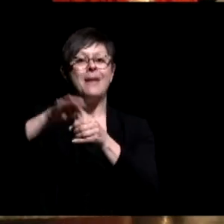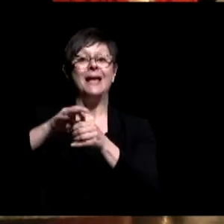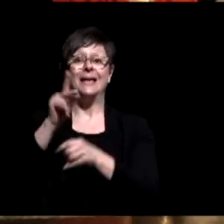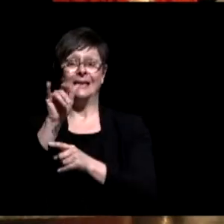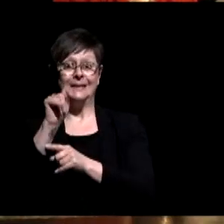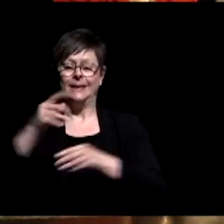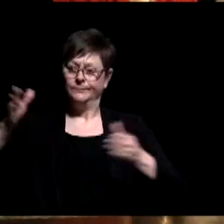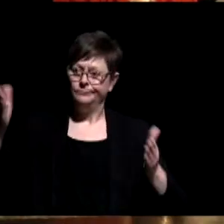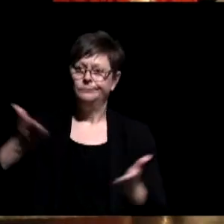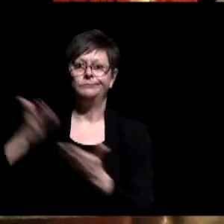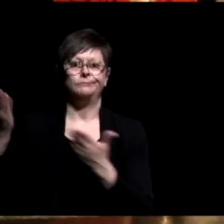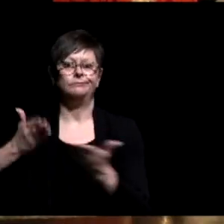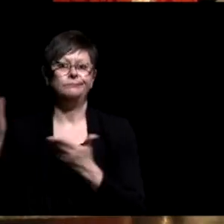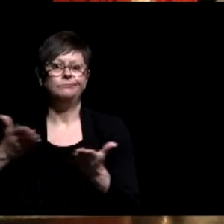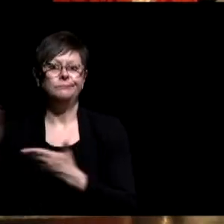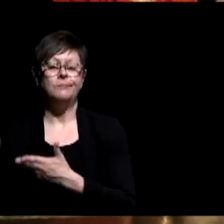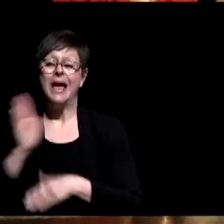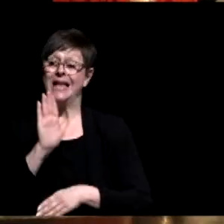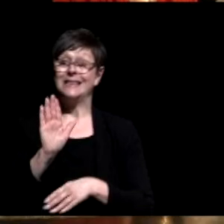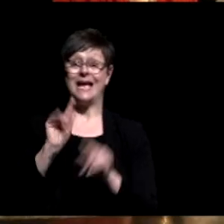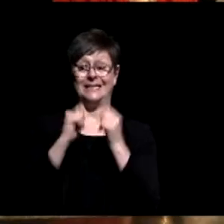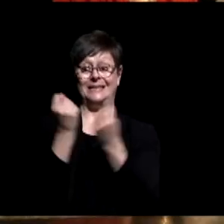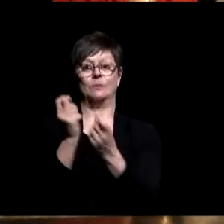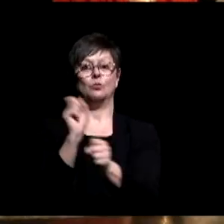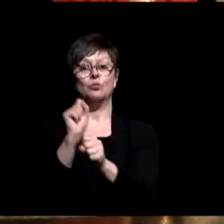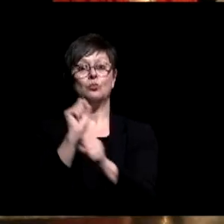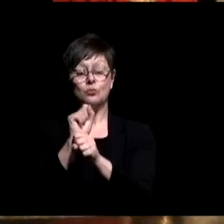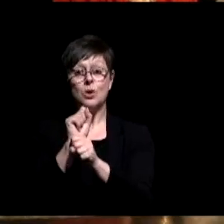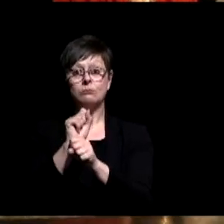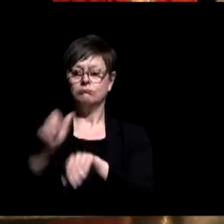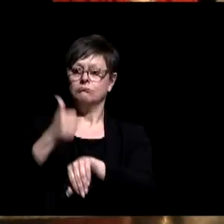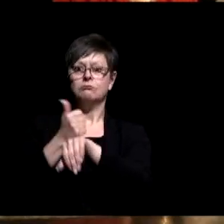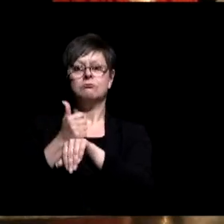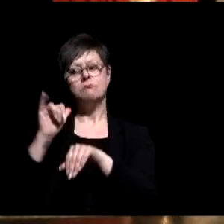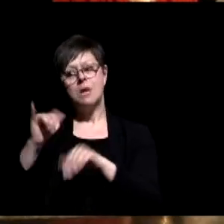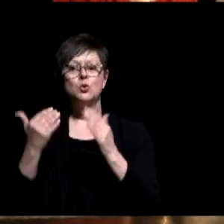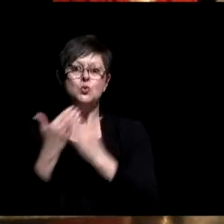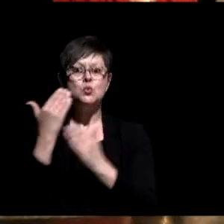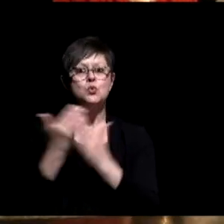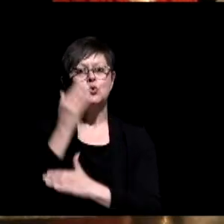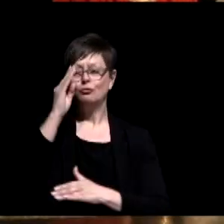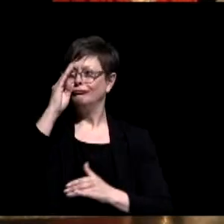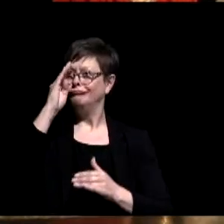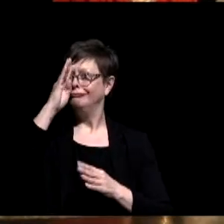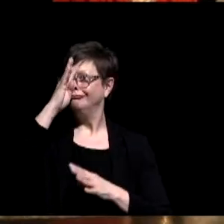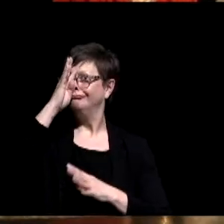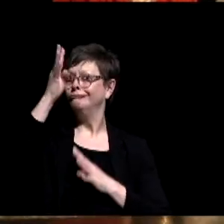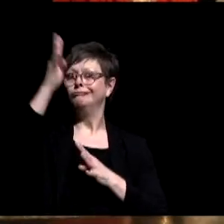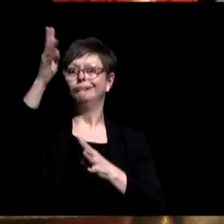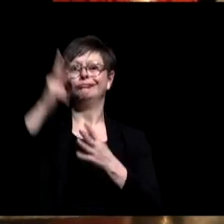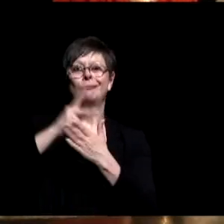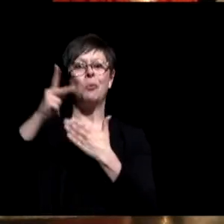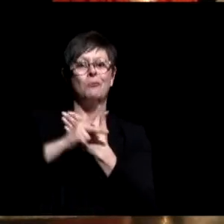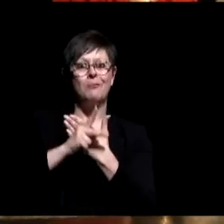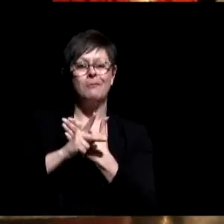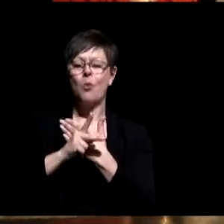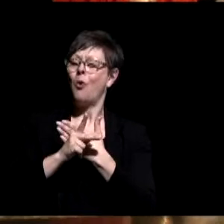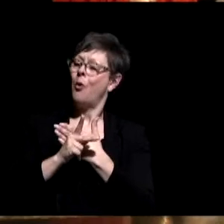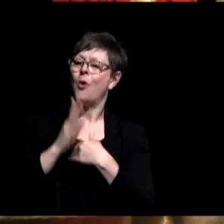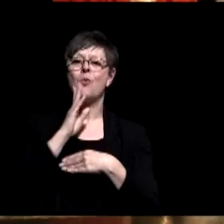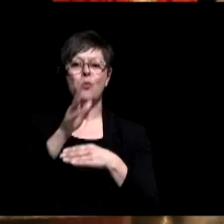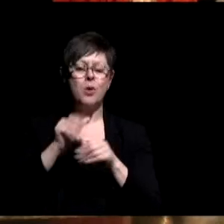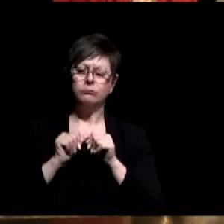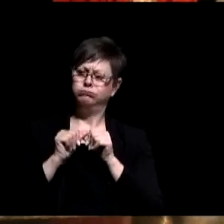The input of this team's work in the creation of this innovative and efficient approach will have a lasting impact